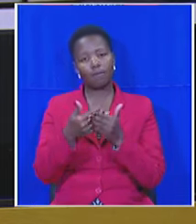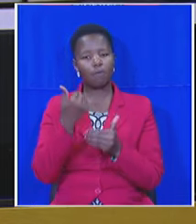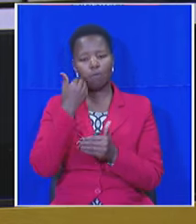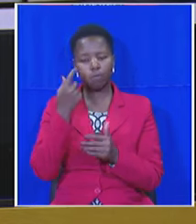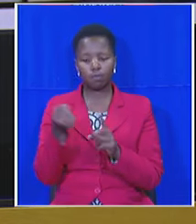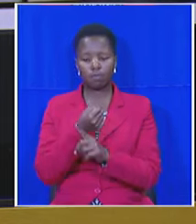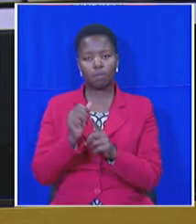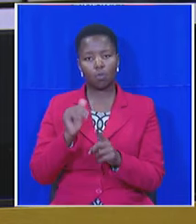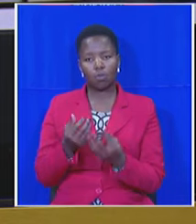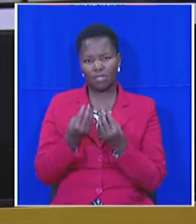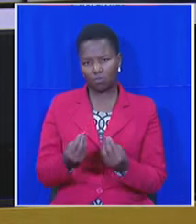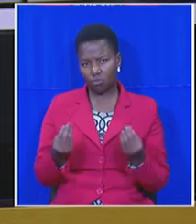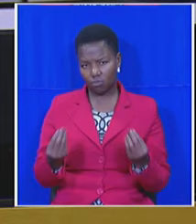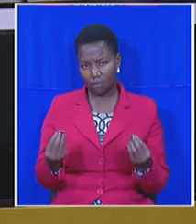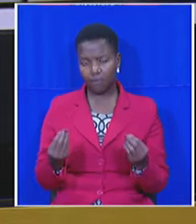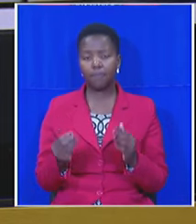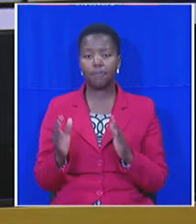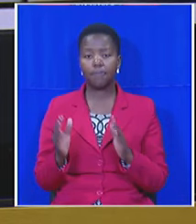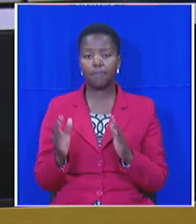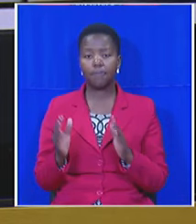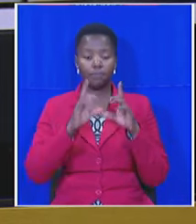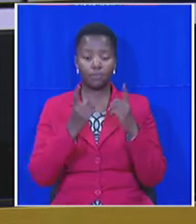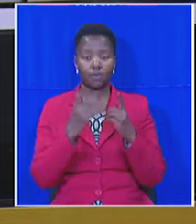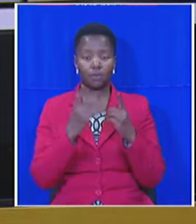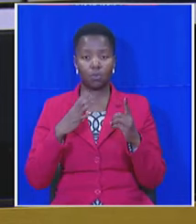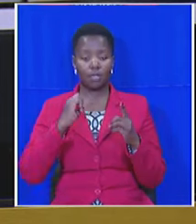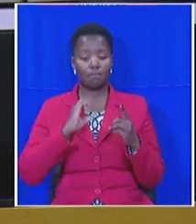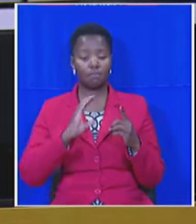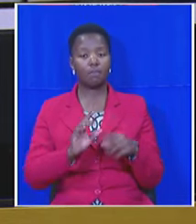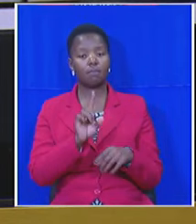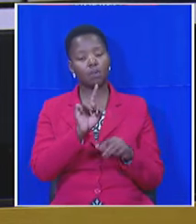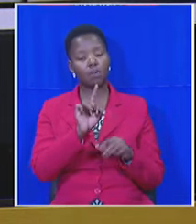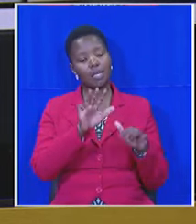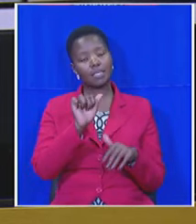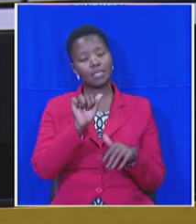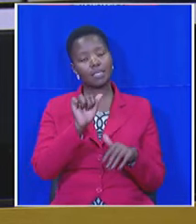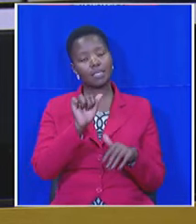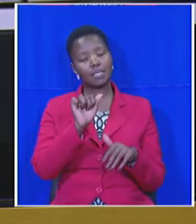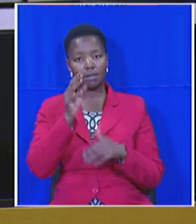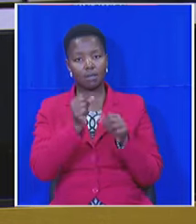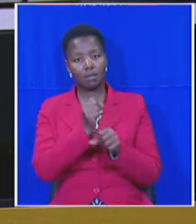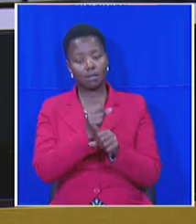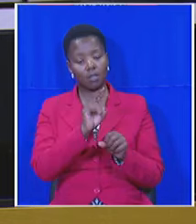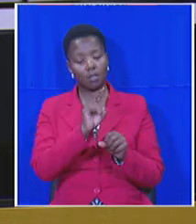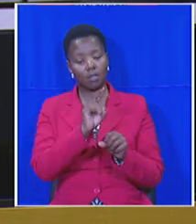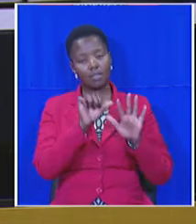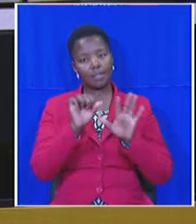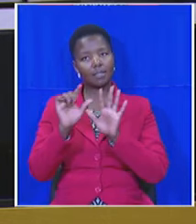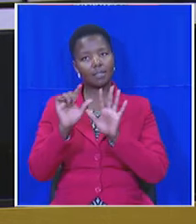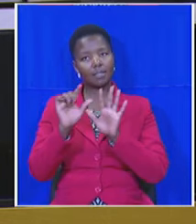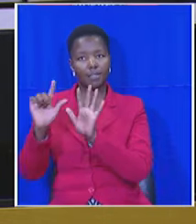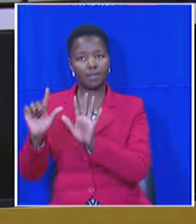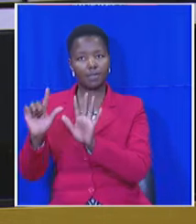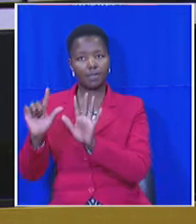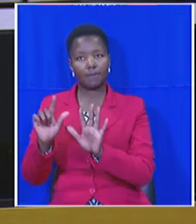women. The department has only received a budgetary allocation of 196 million for 26-17 financial year. Of this,